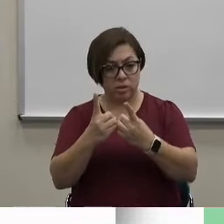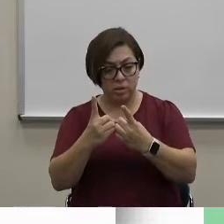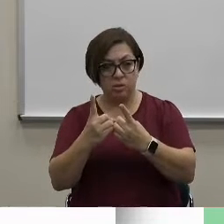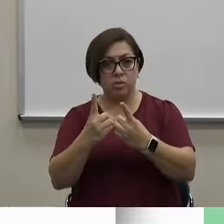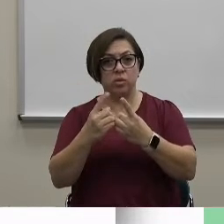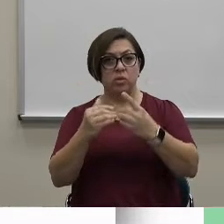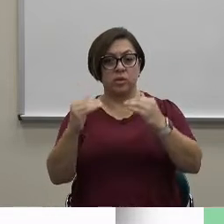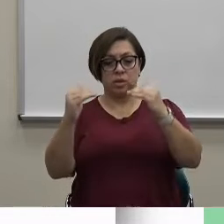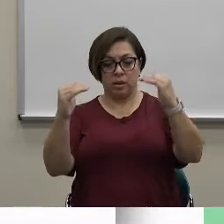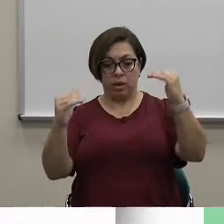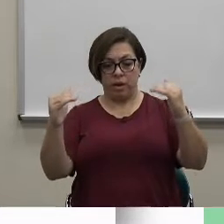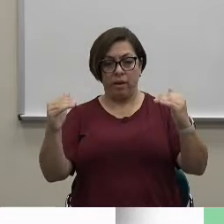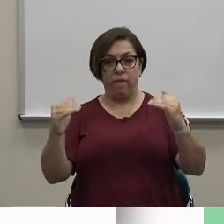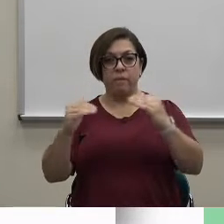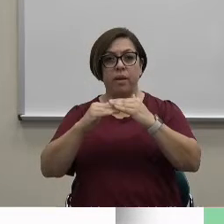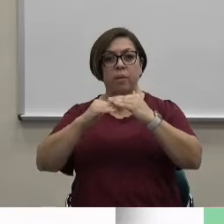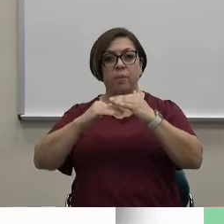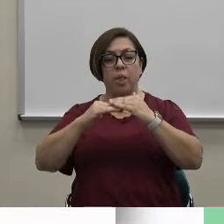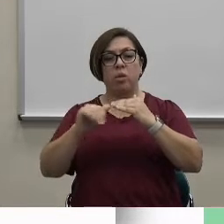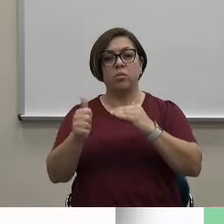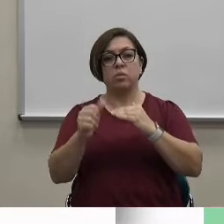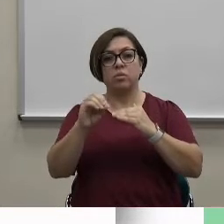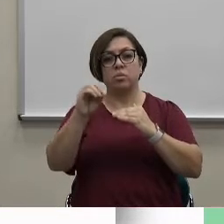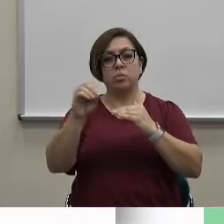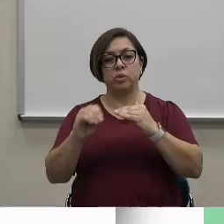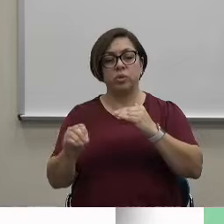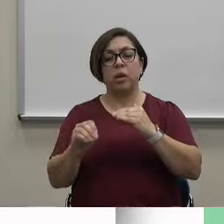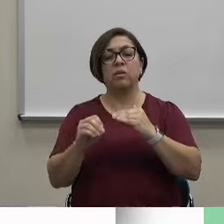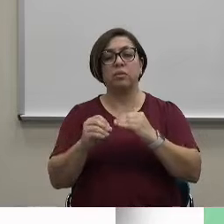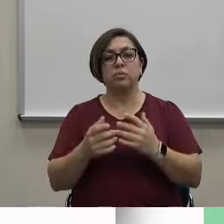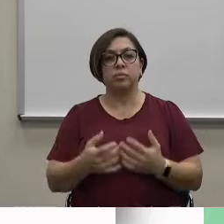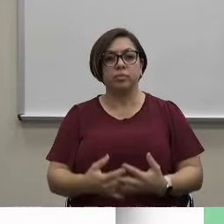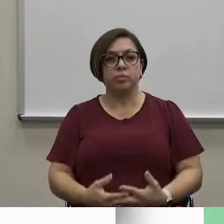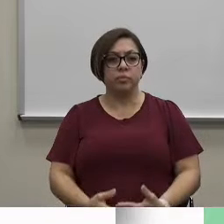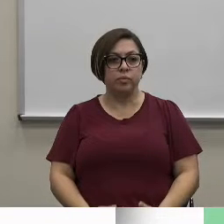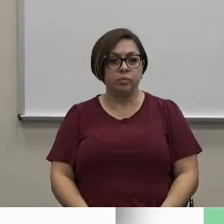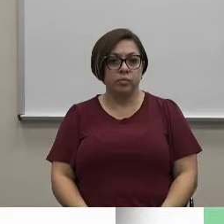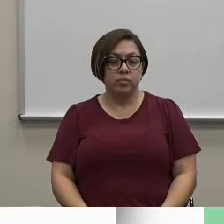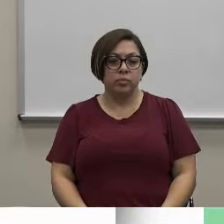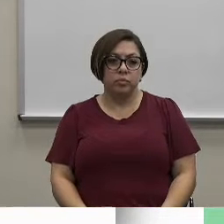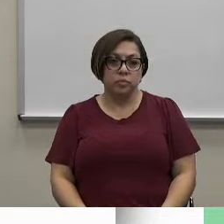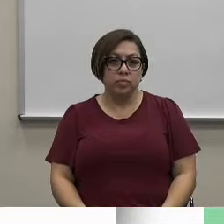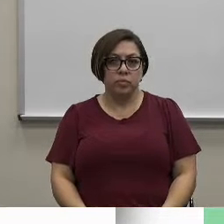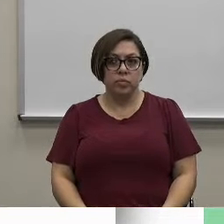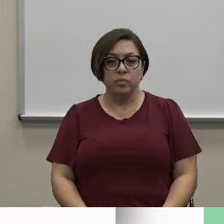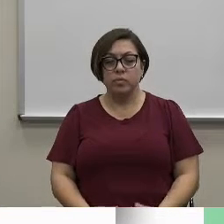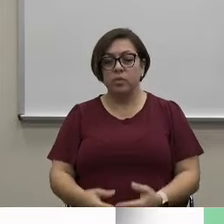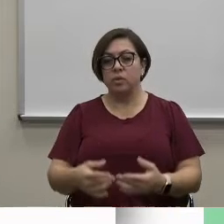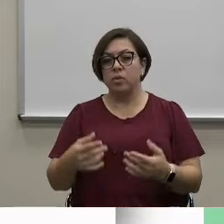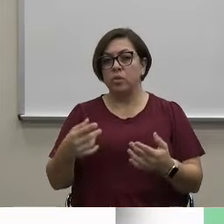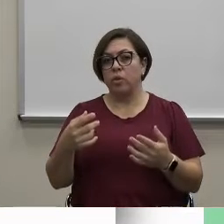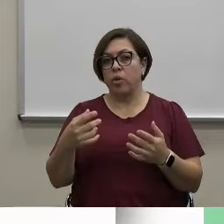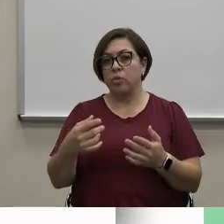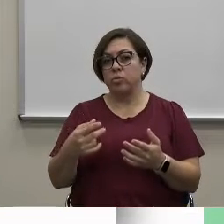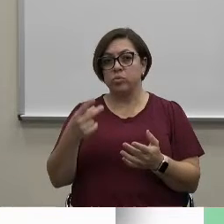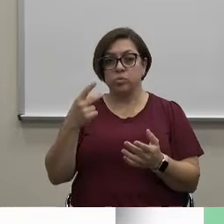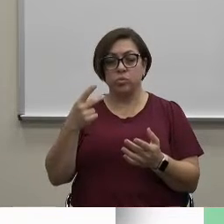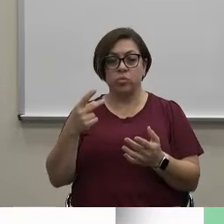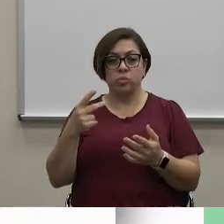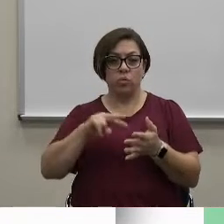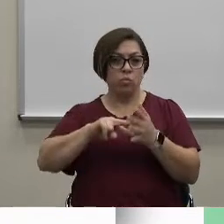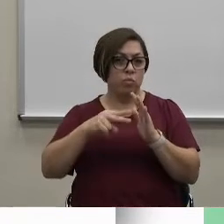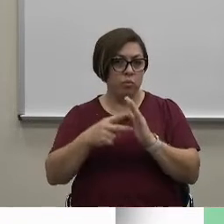deviation back below that 10% number. And so more practically, when we're looking at our numbers, what this means for